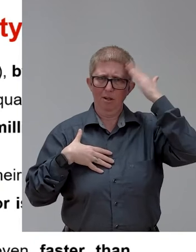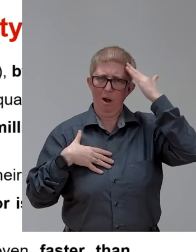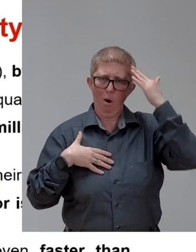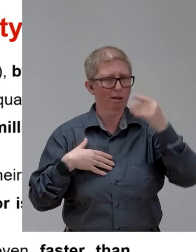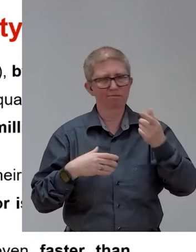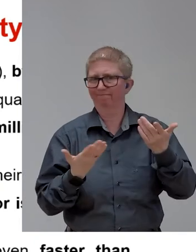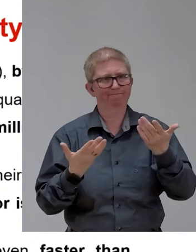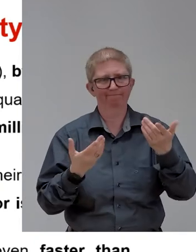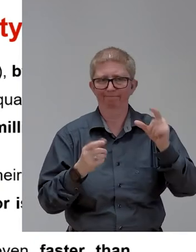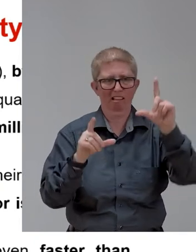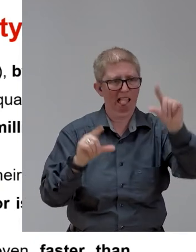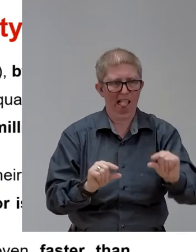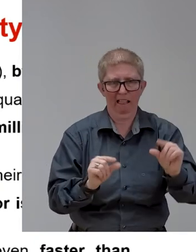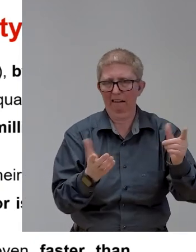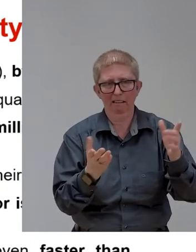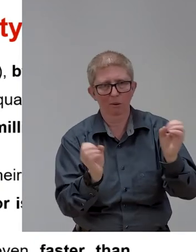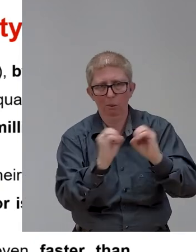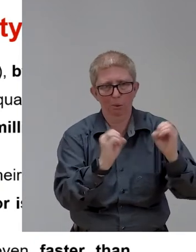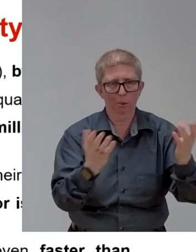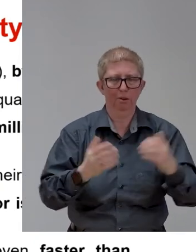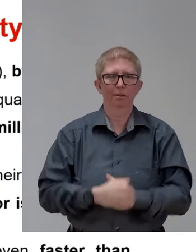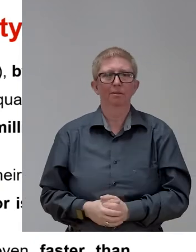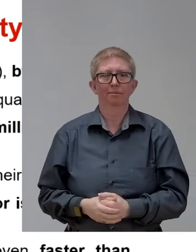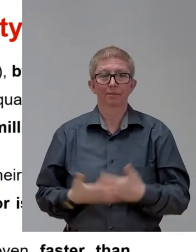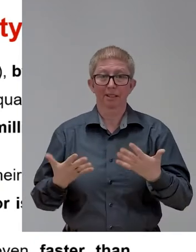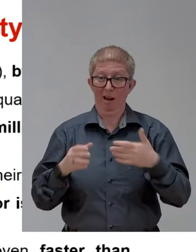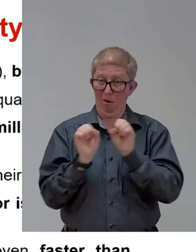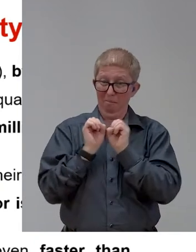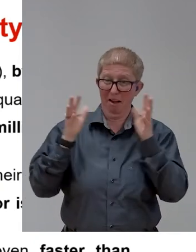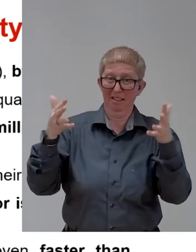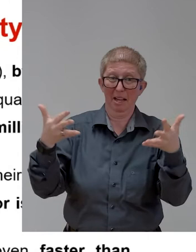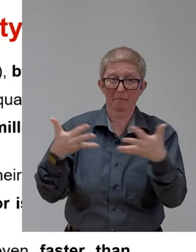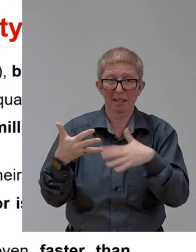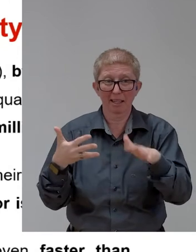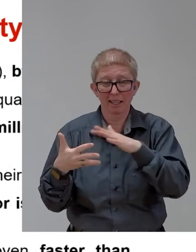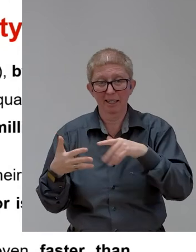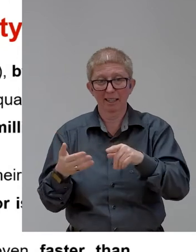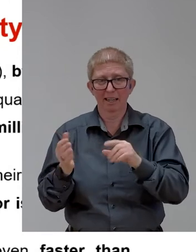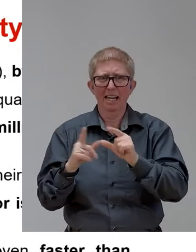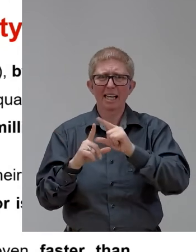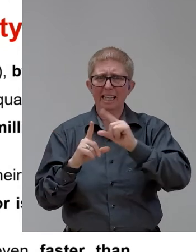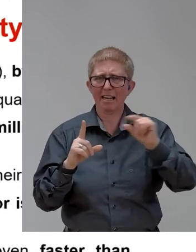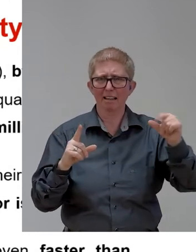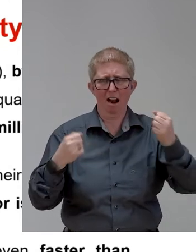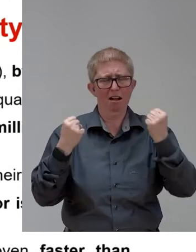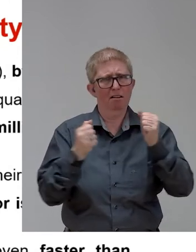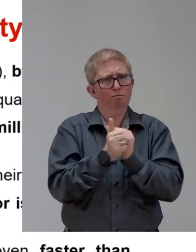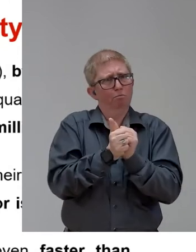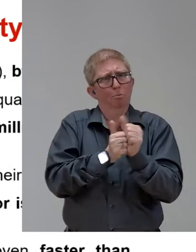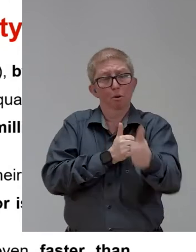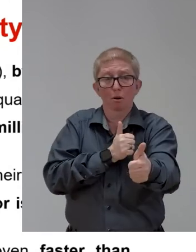has revealed the importance of digital literacy for everyone, but also at the same time, the lack of digital